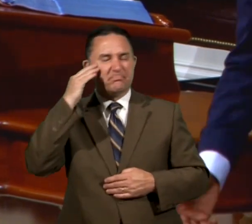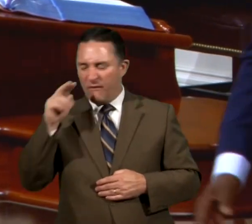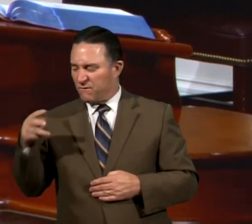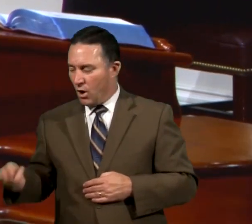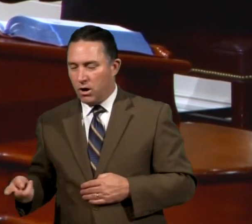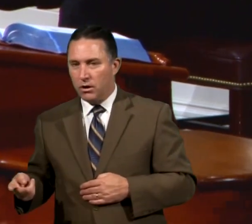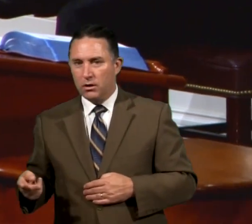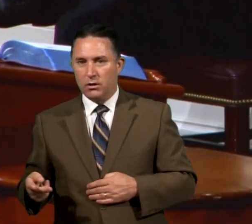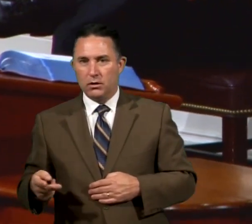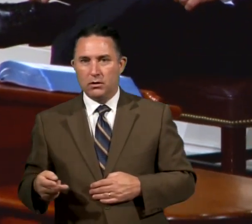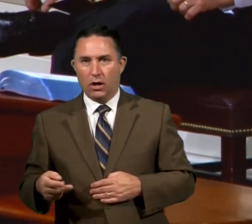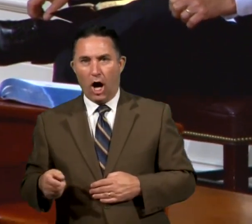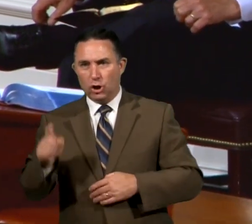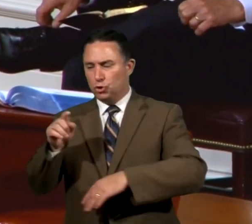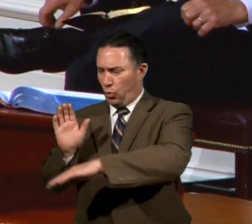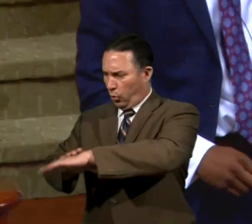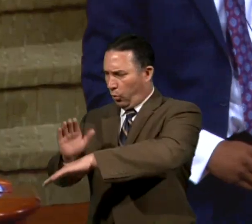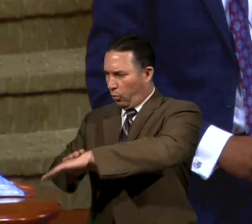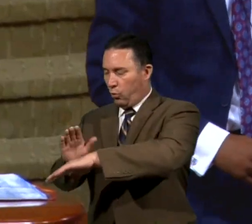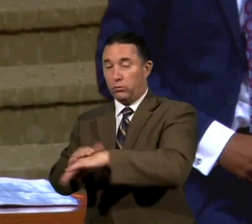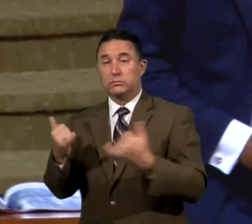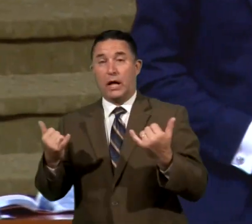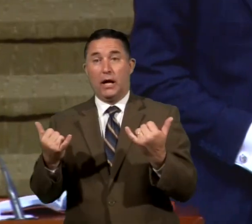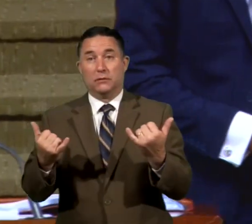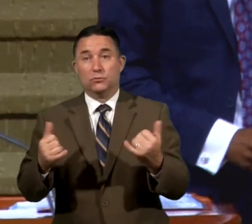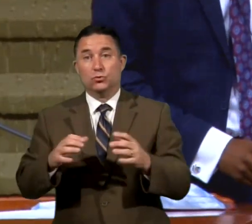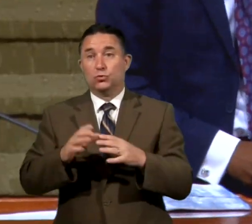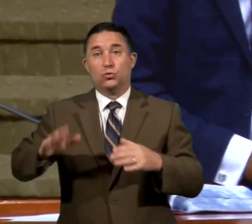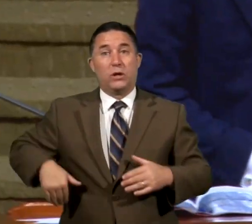I didn't say nothing. I should have said something earlier. Well, it's too late then.